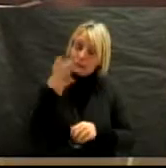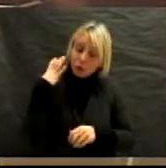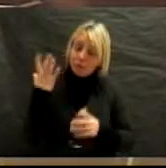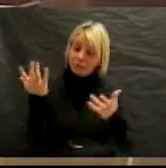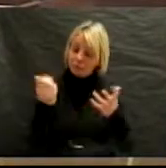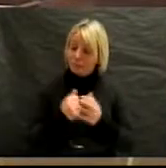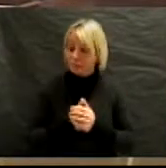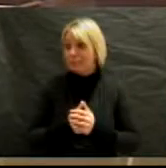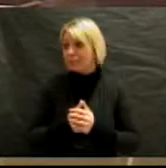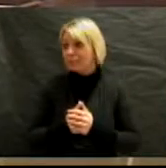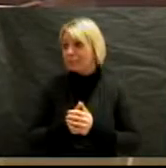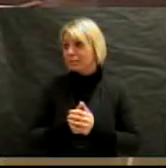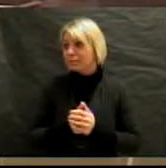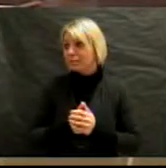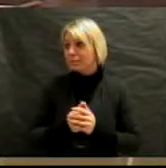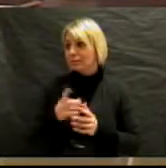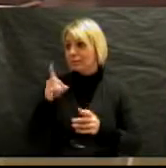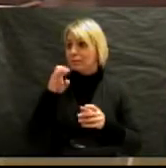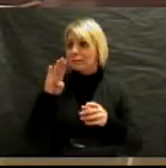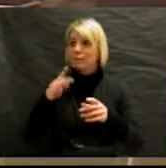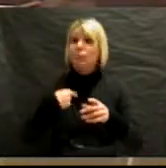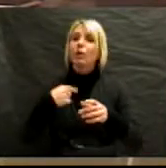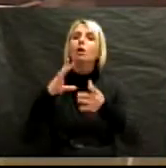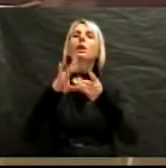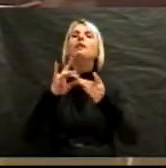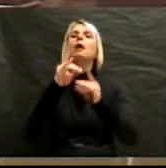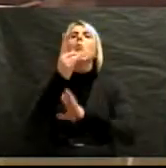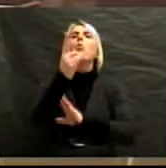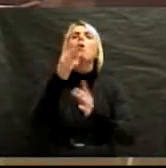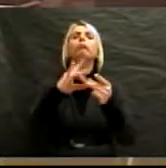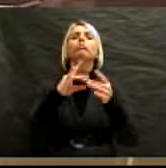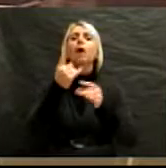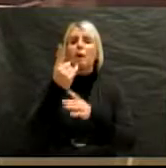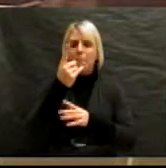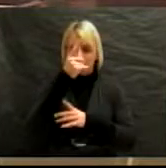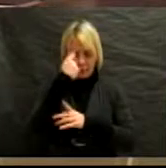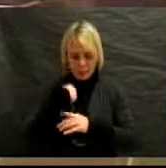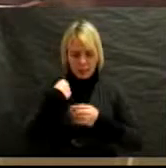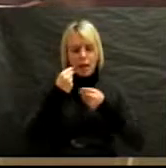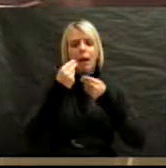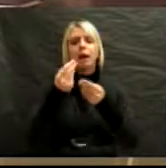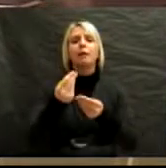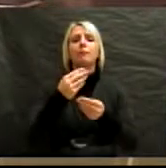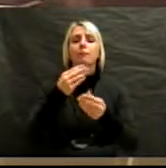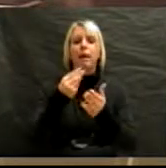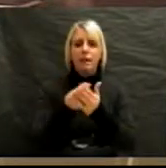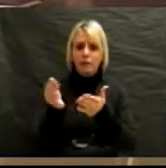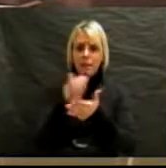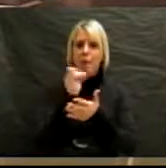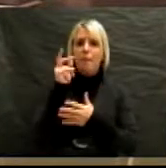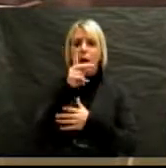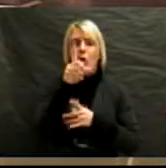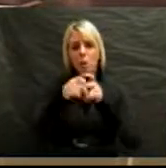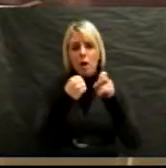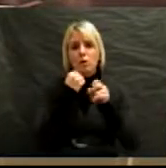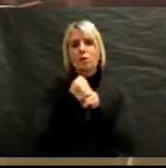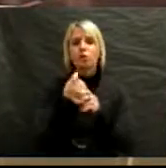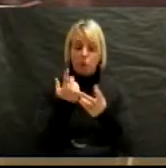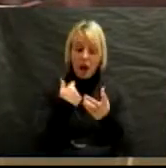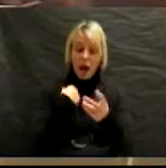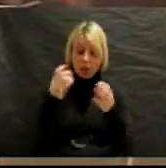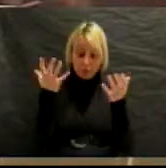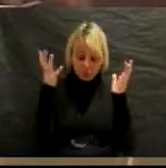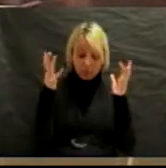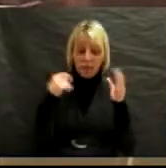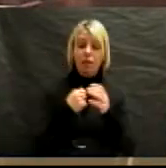did give my salary back to the school board one year. If this passes, everyone does have to get paid